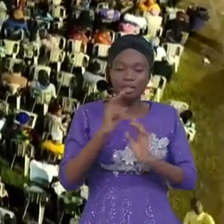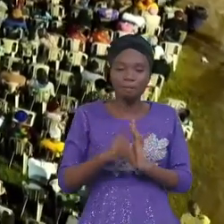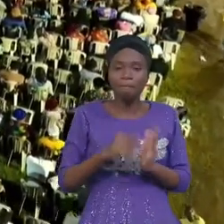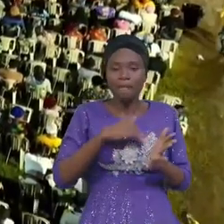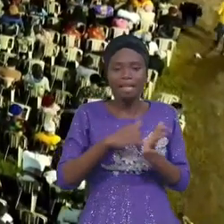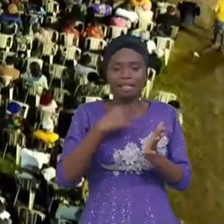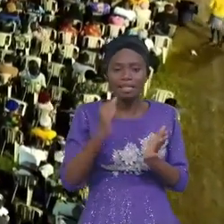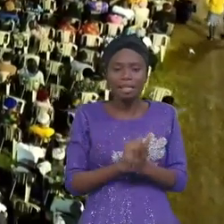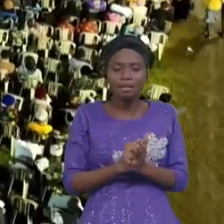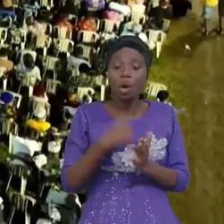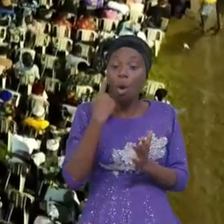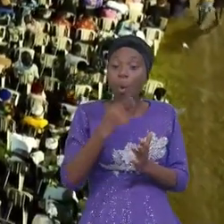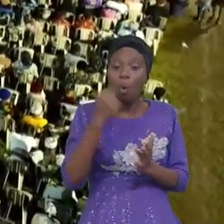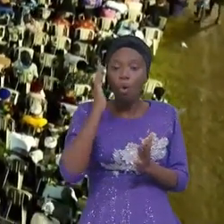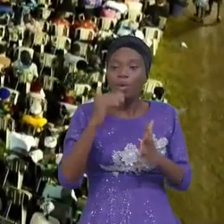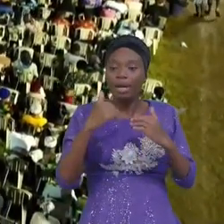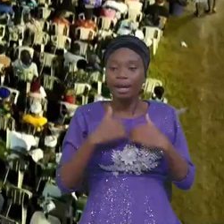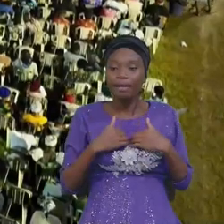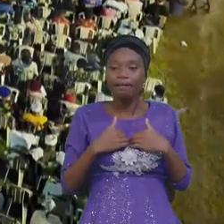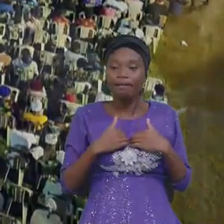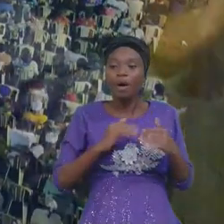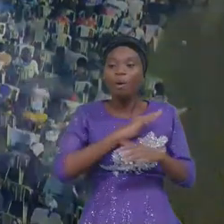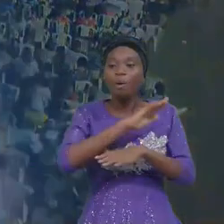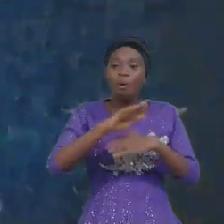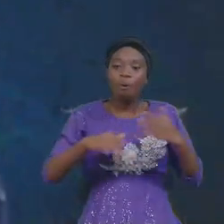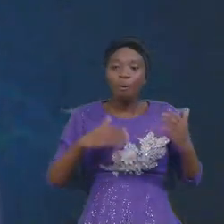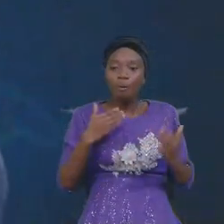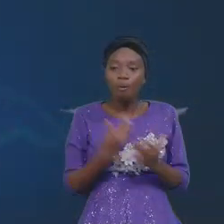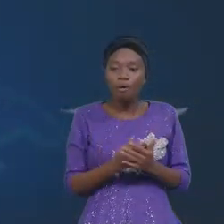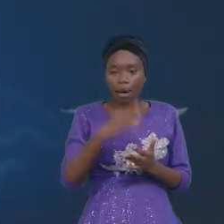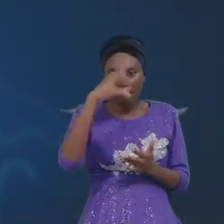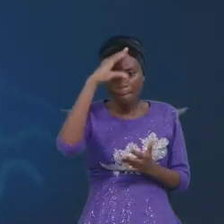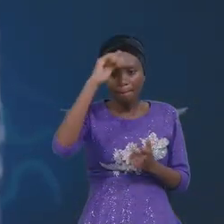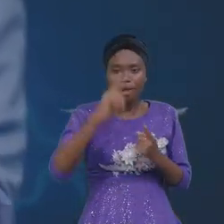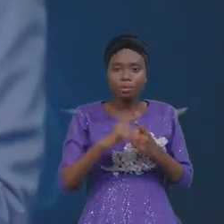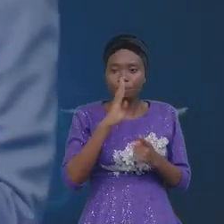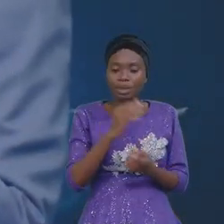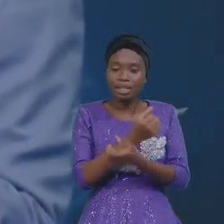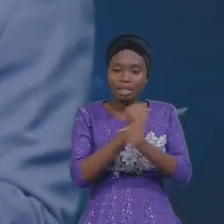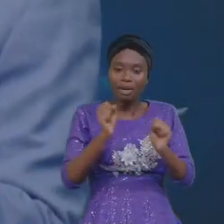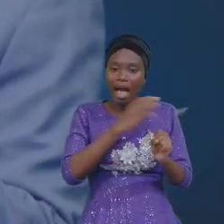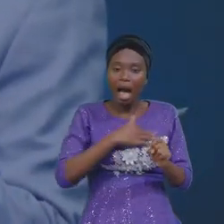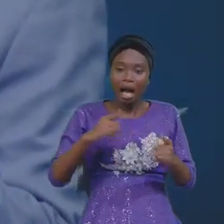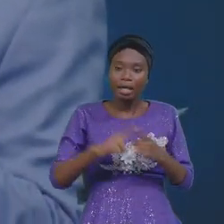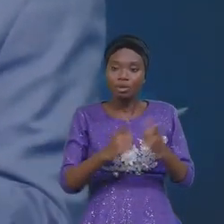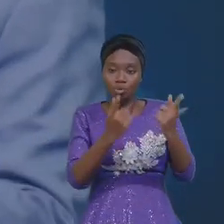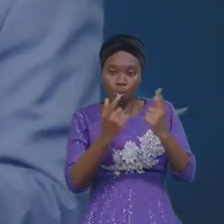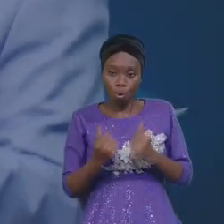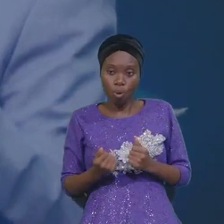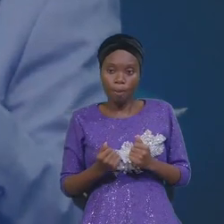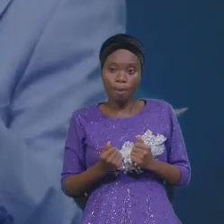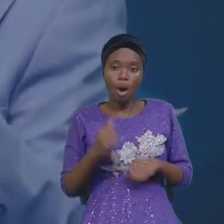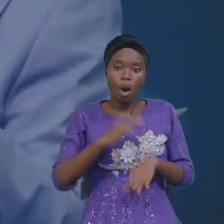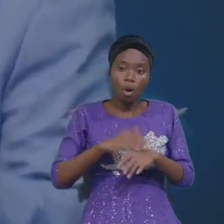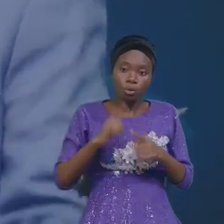who will have all men to be saved and to come unto